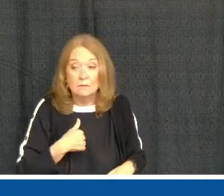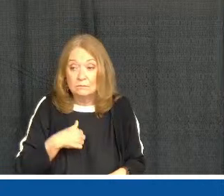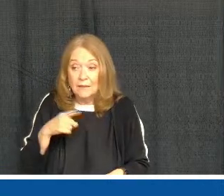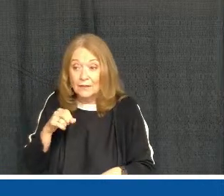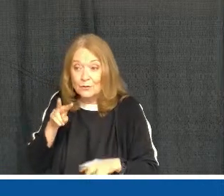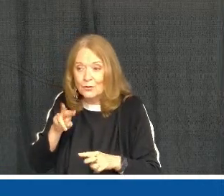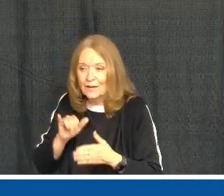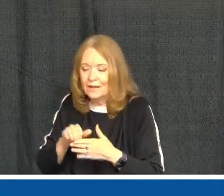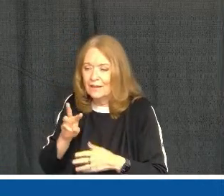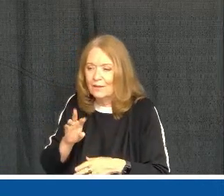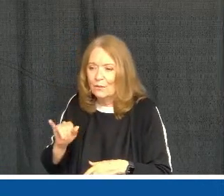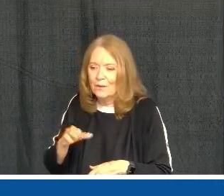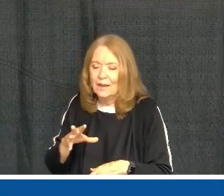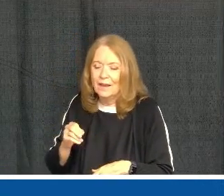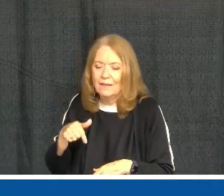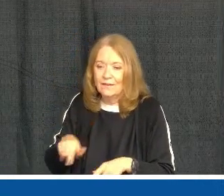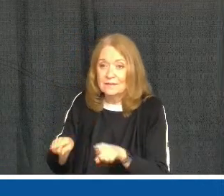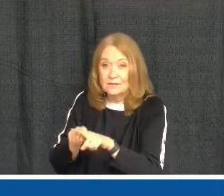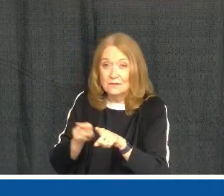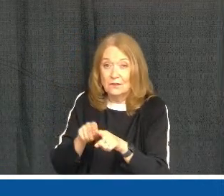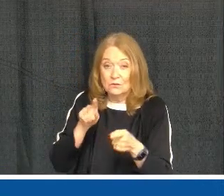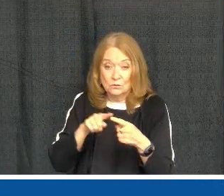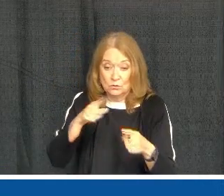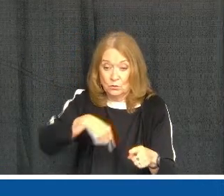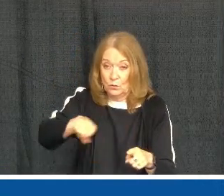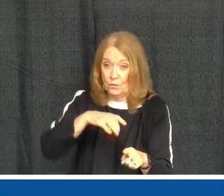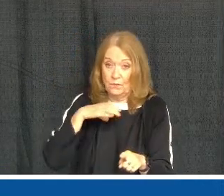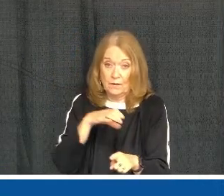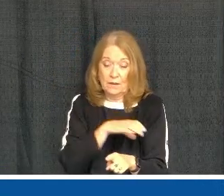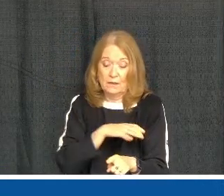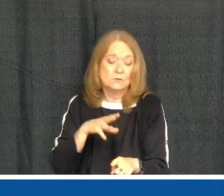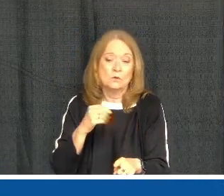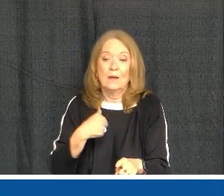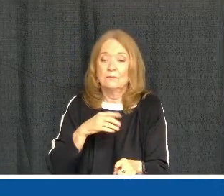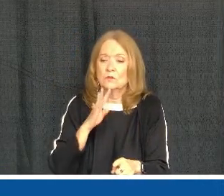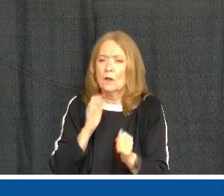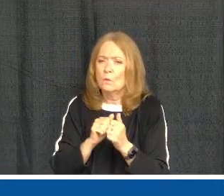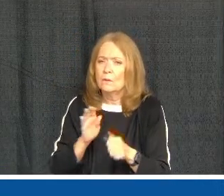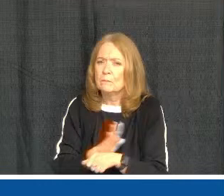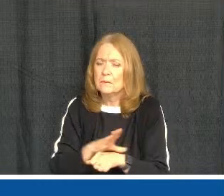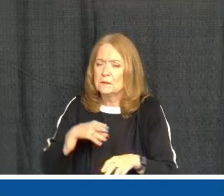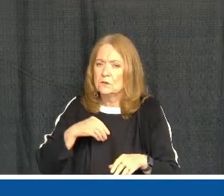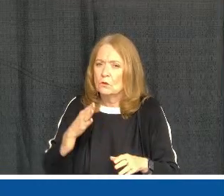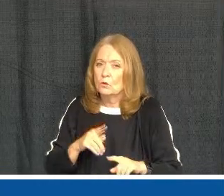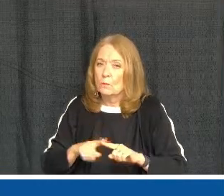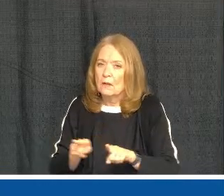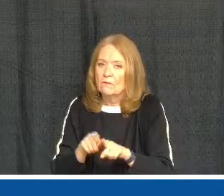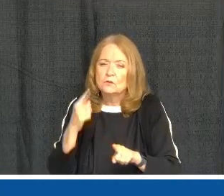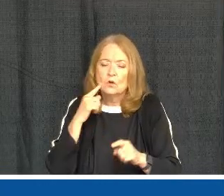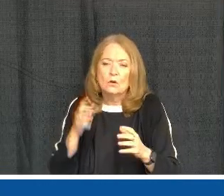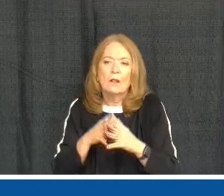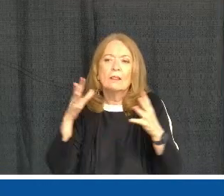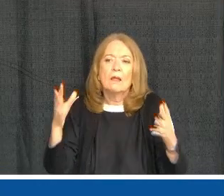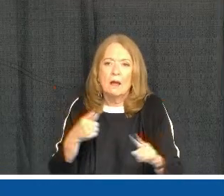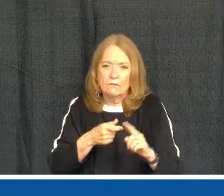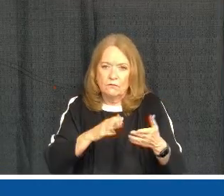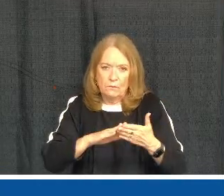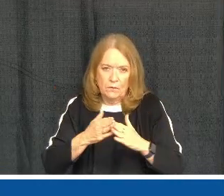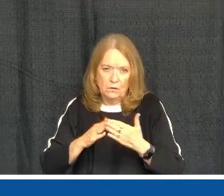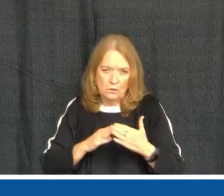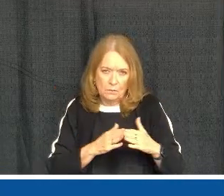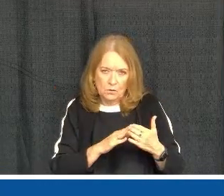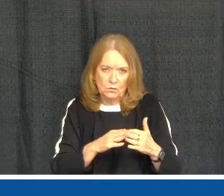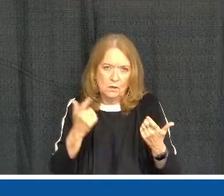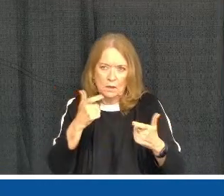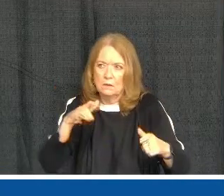that way. And this is also to the council. I've not only talked to the business owner along there, I've heard a lot from the community at